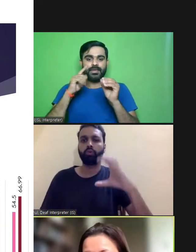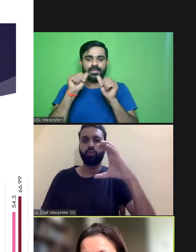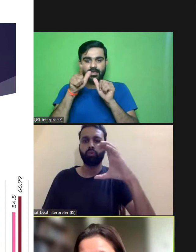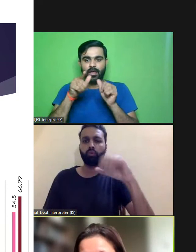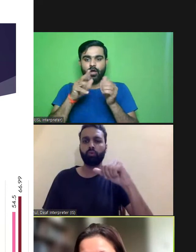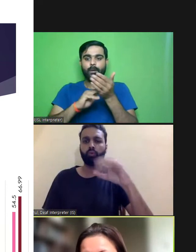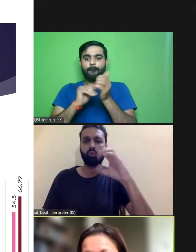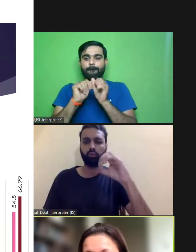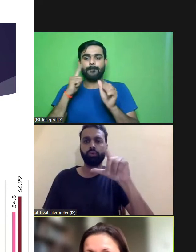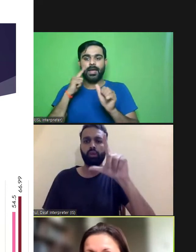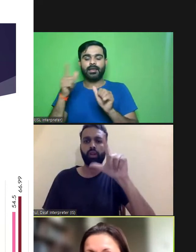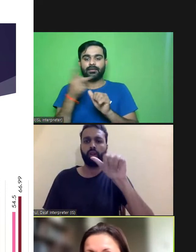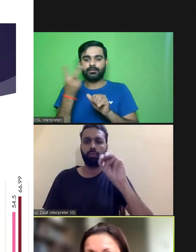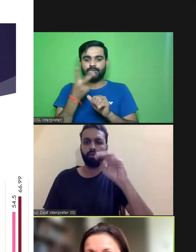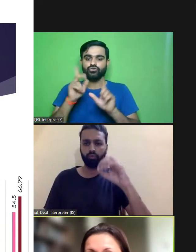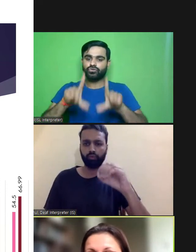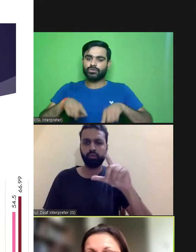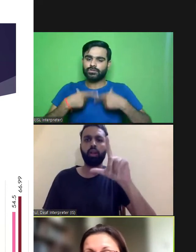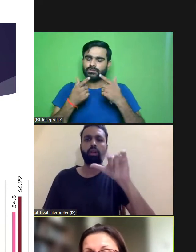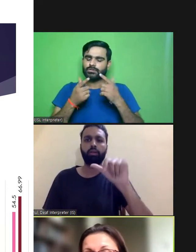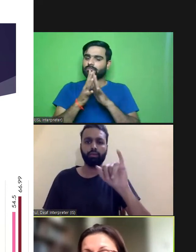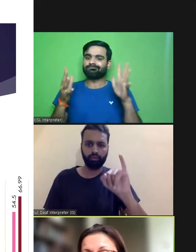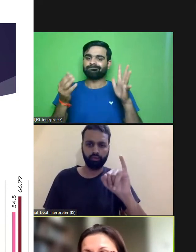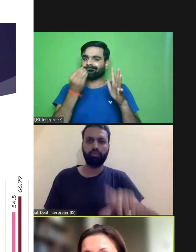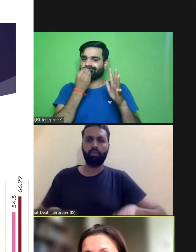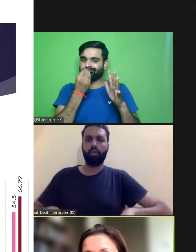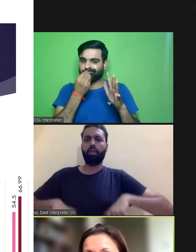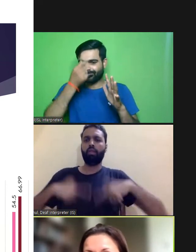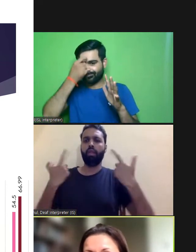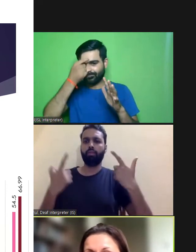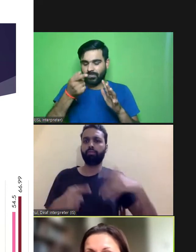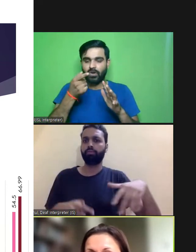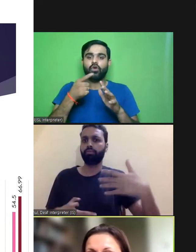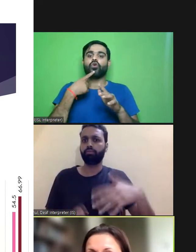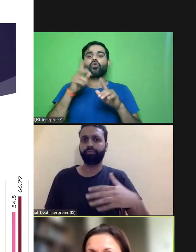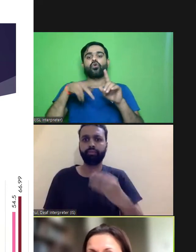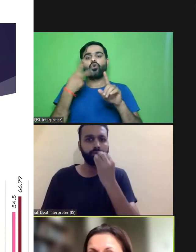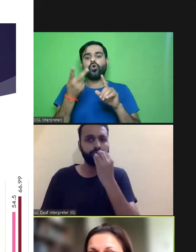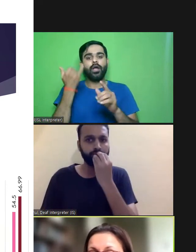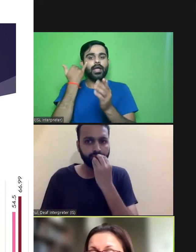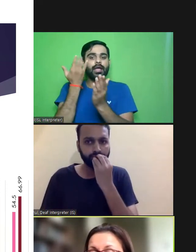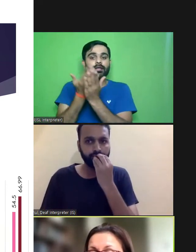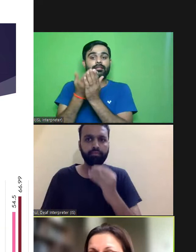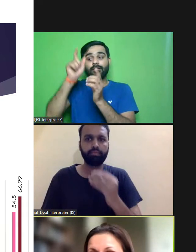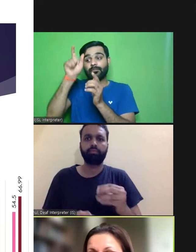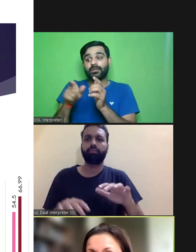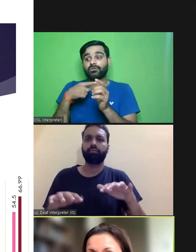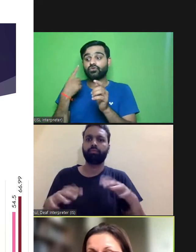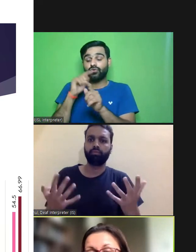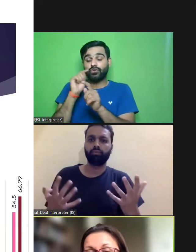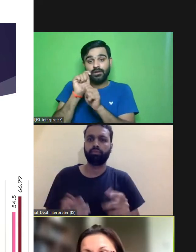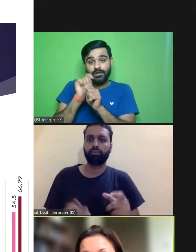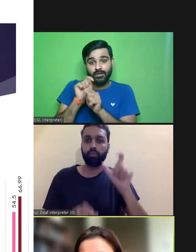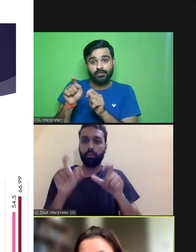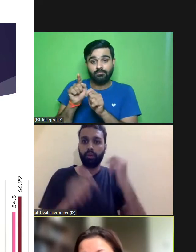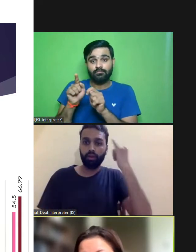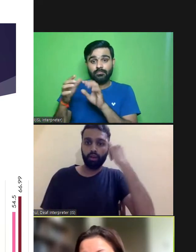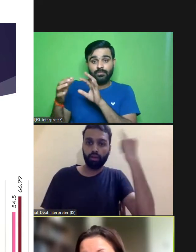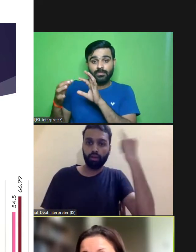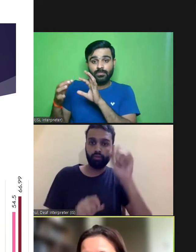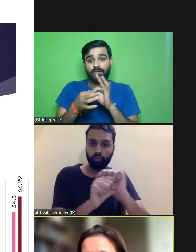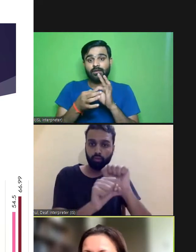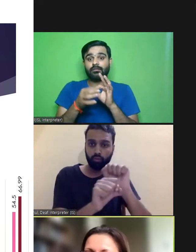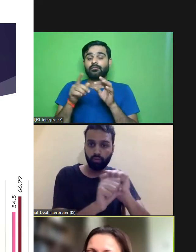less likely to be multidimensionally poor, or in other words, the proportion of persons who are multidimensionally poor that live